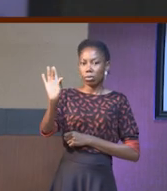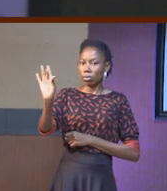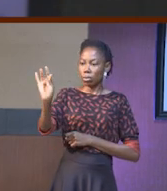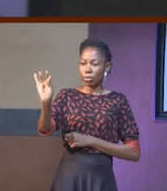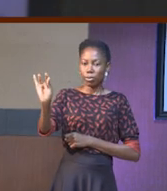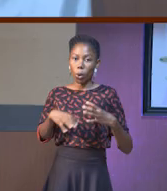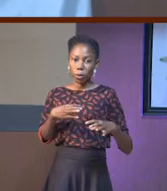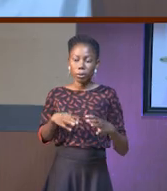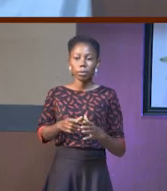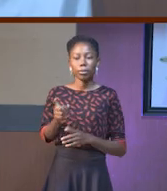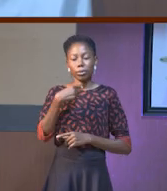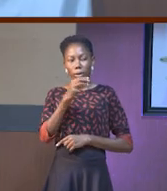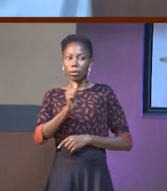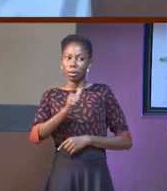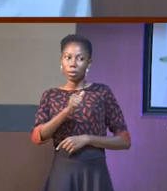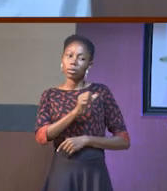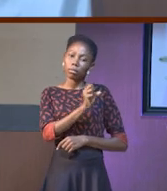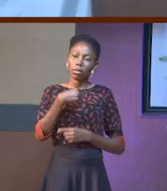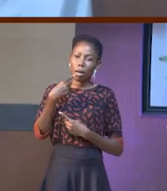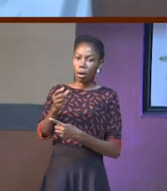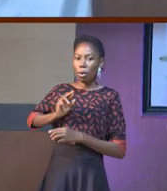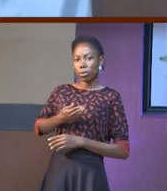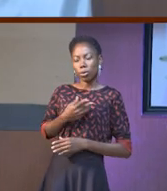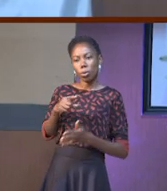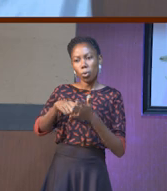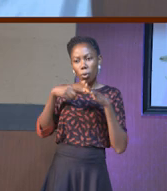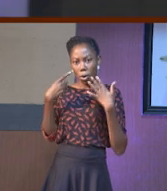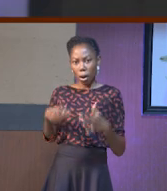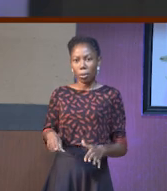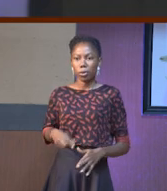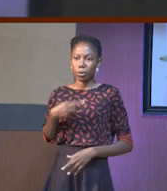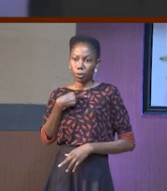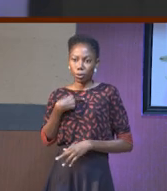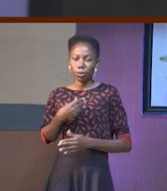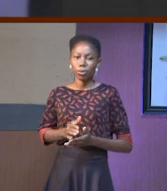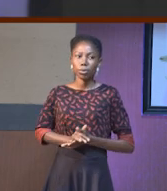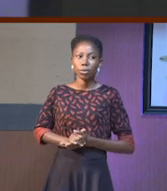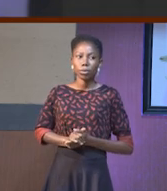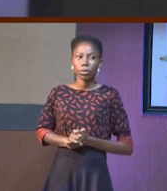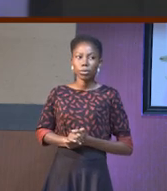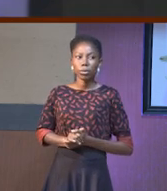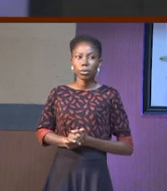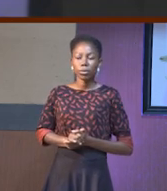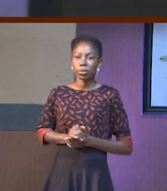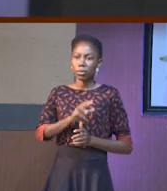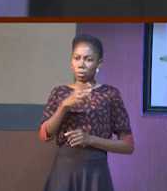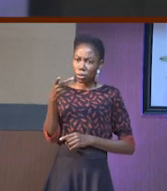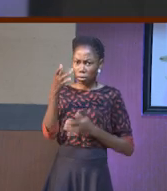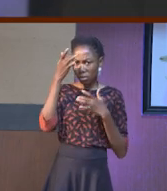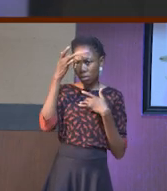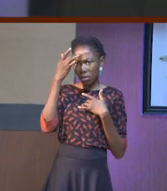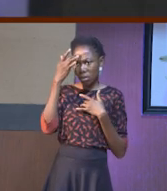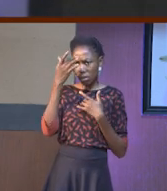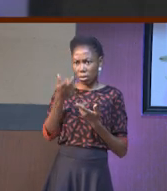2017. Okay. So can you tell me, Abimbola Ruth, what is going on? You look pale. Are you okay or you want a